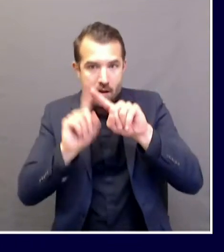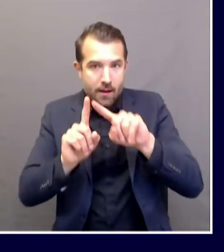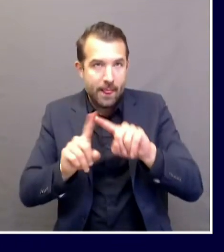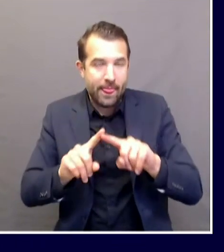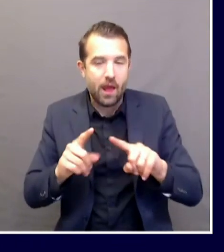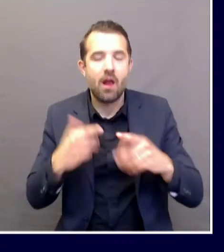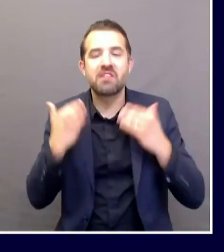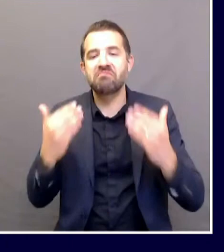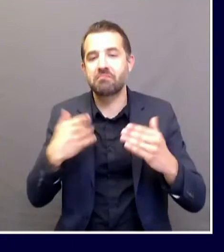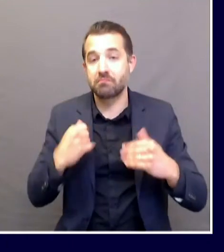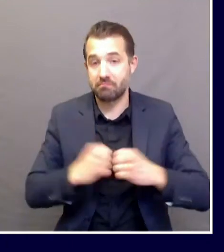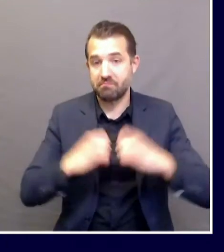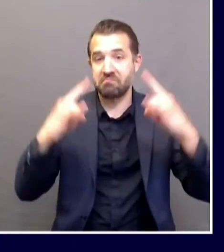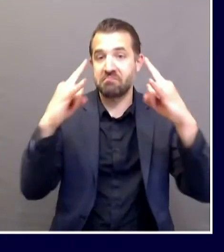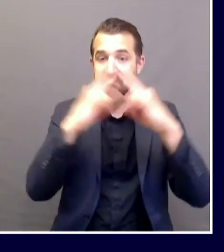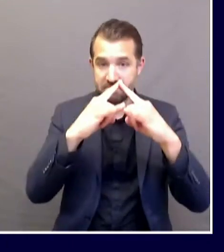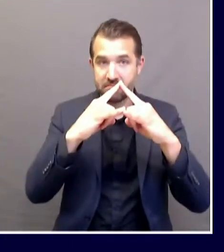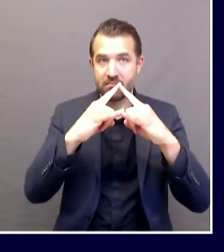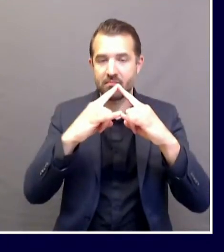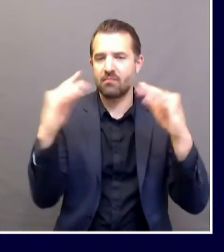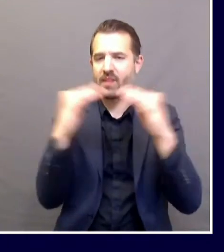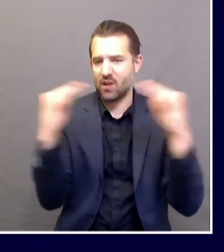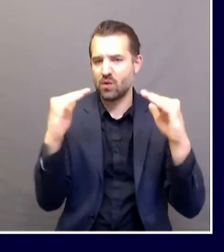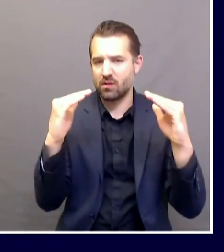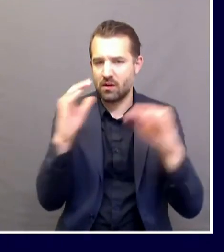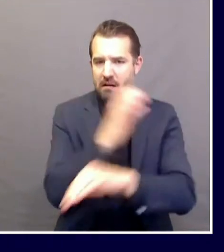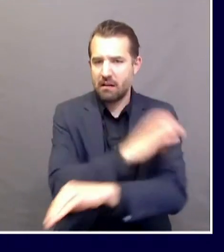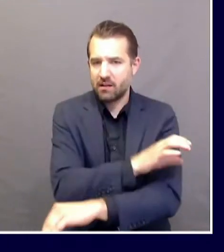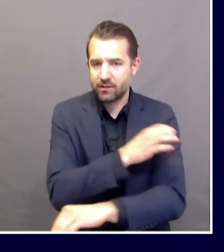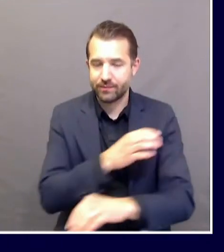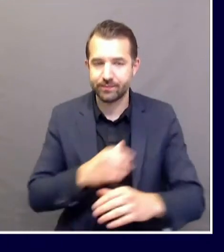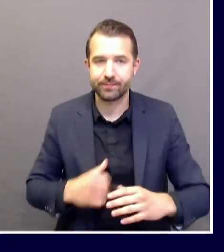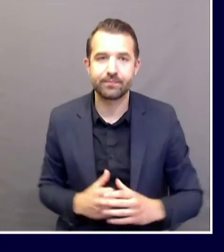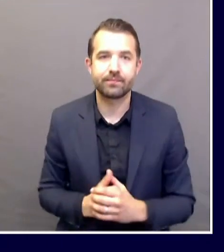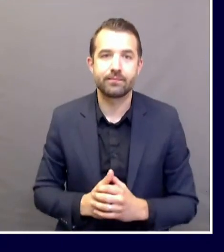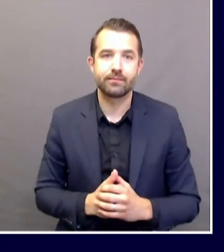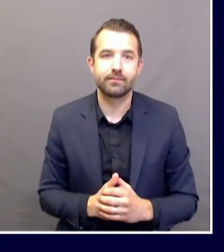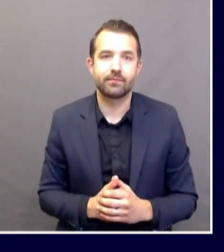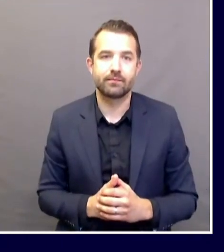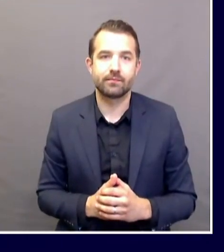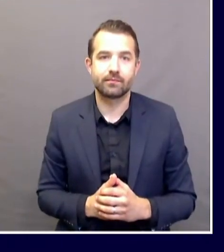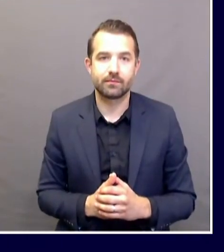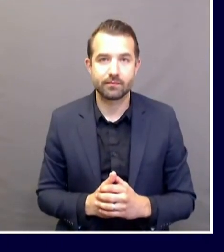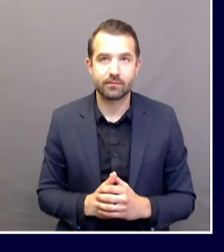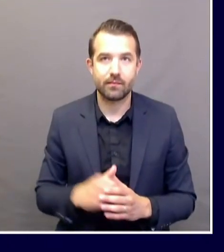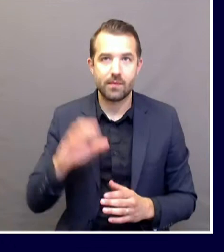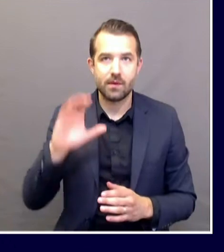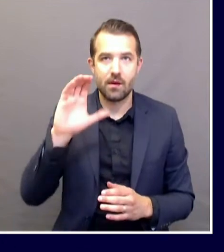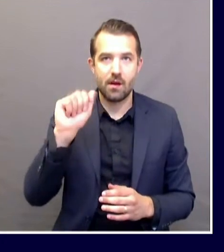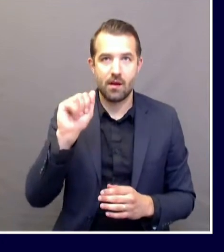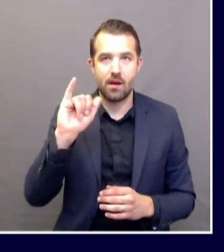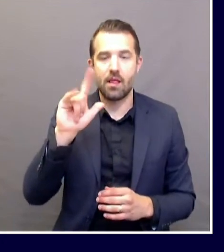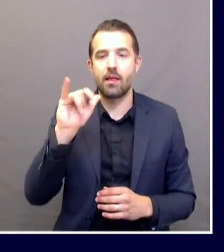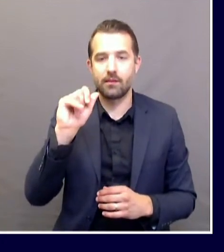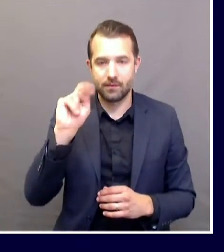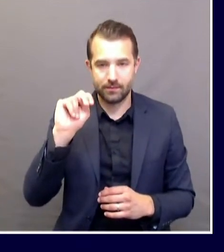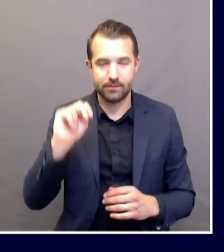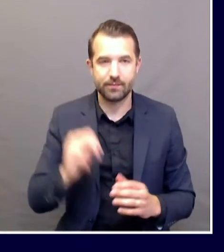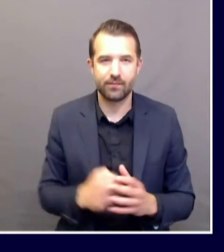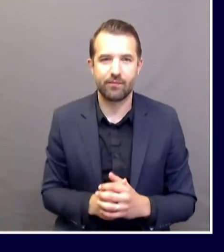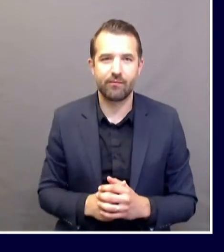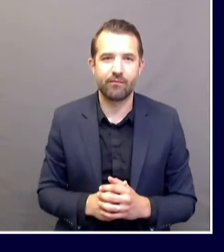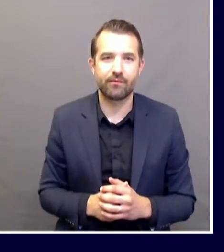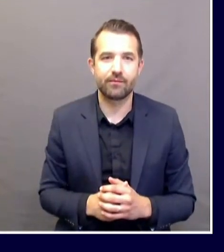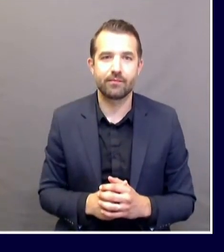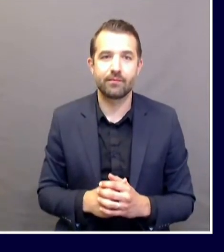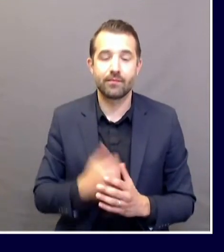Let me turn it over to Caitlin Andrews next. Hey, good afternoon, Dr. Shah. Wanted to kind of follow up